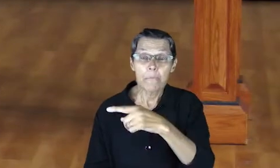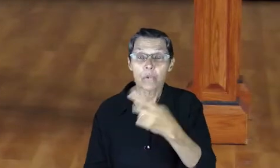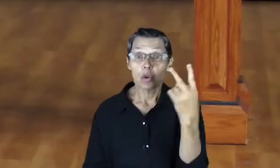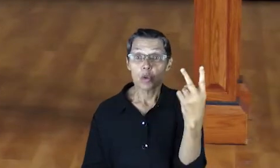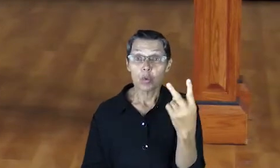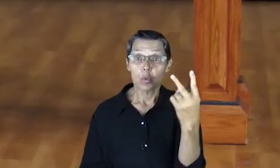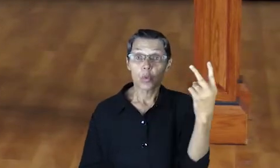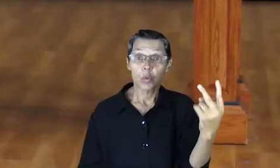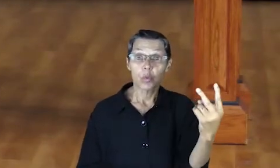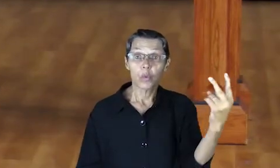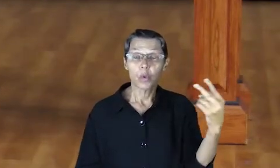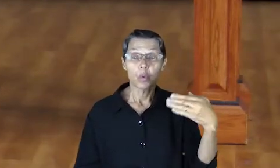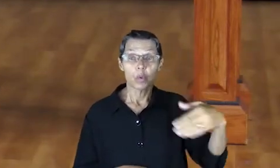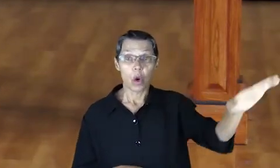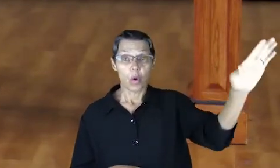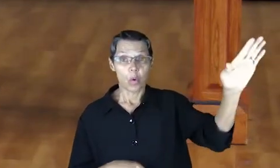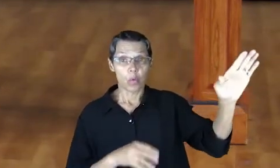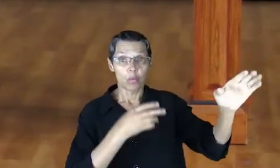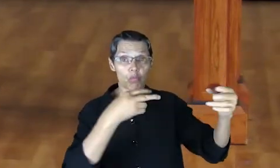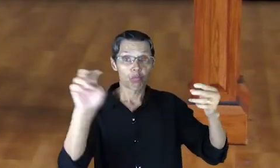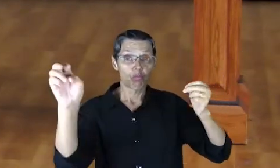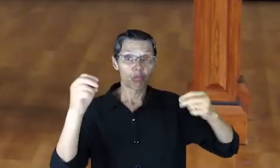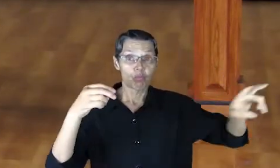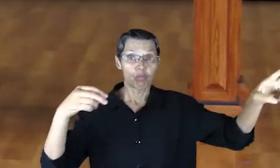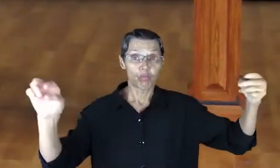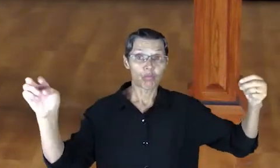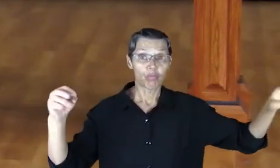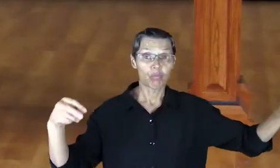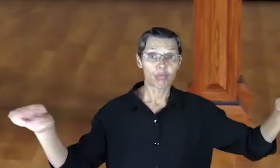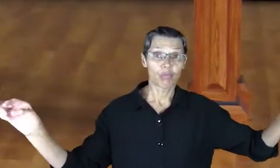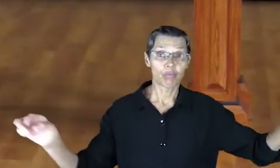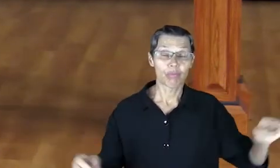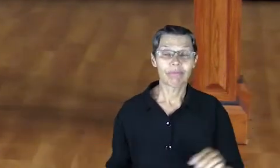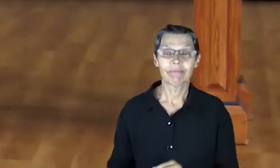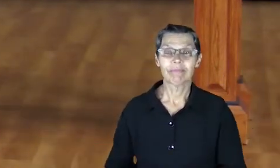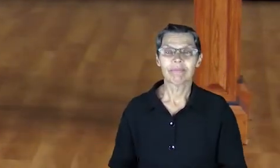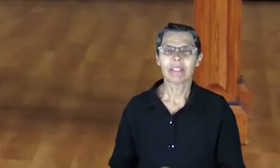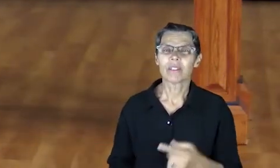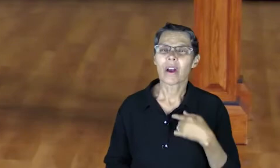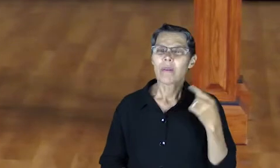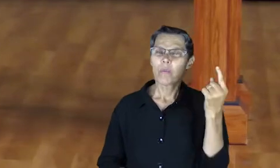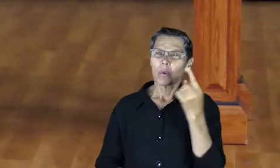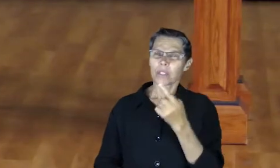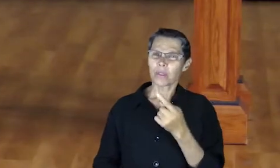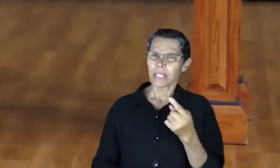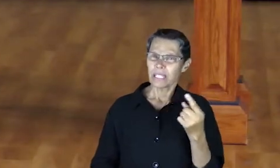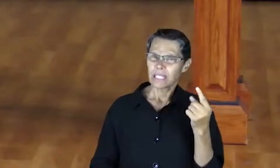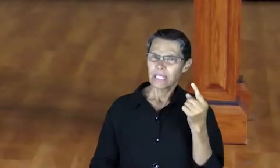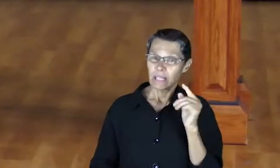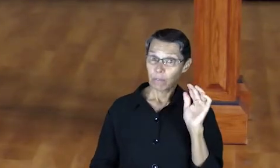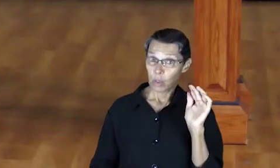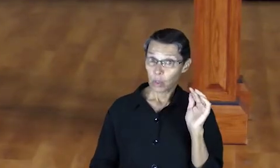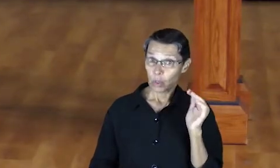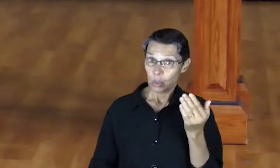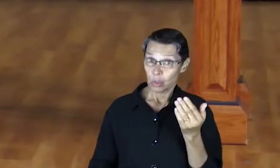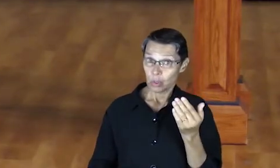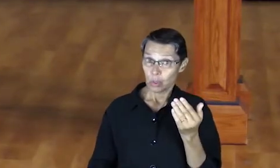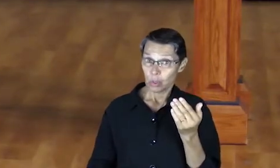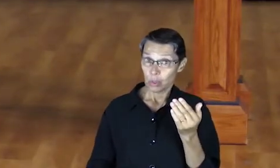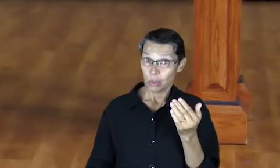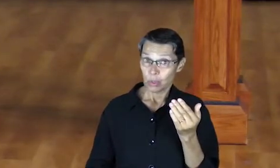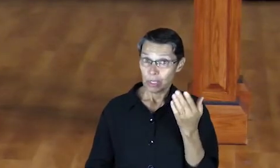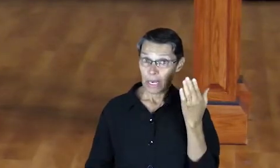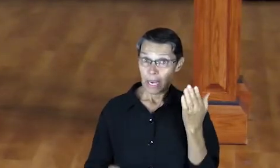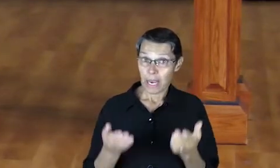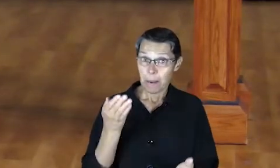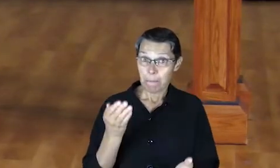And the fact that that follows immediately on his experience in his hometown makes me wonder if it occurs to him that not everyone is going